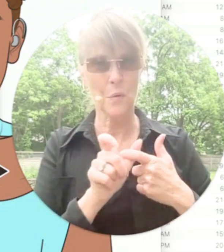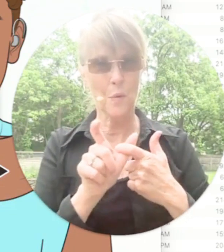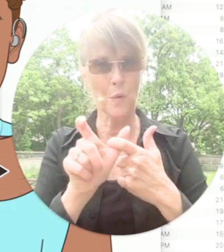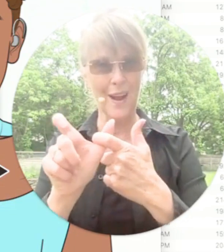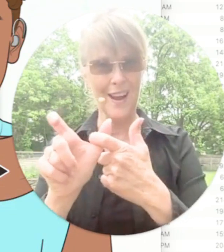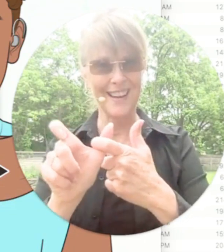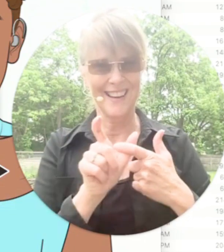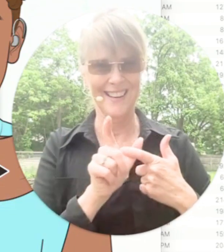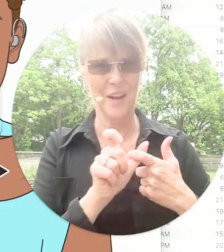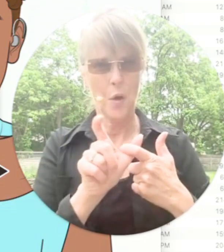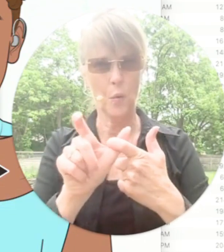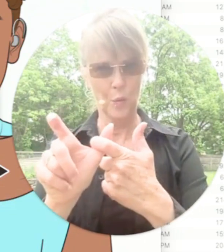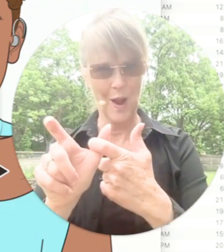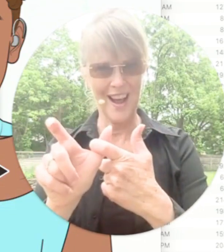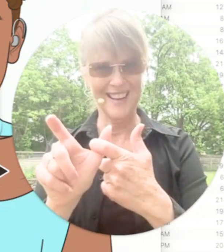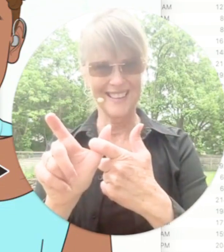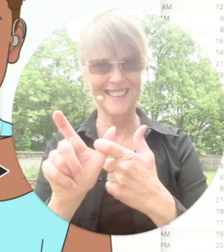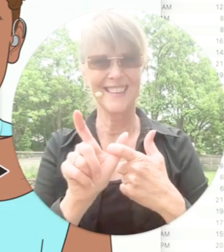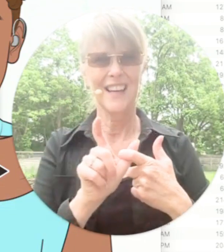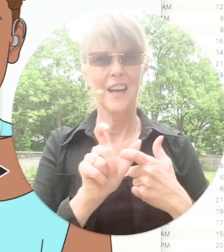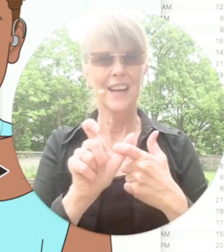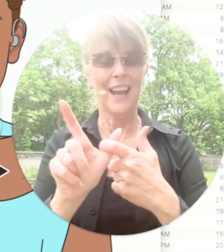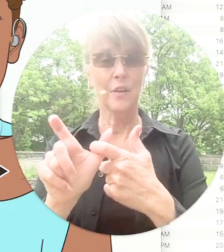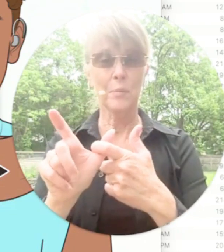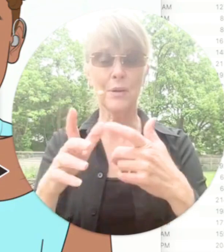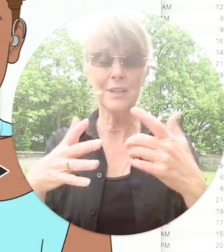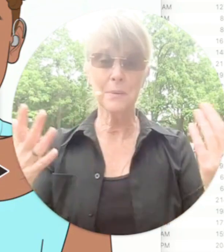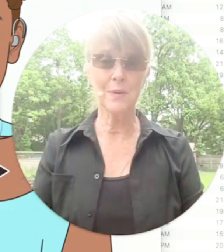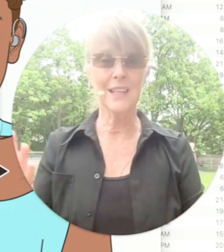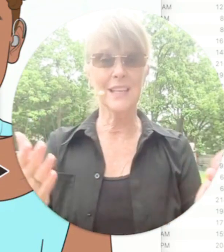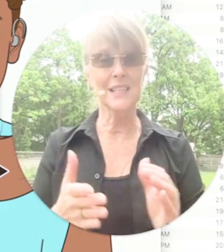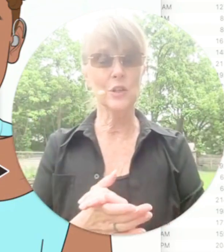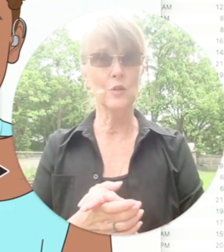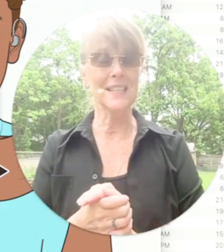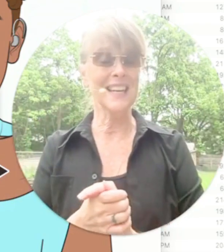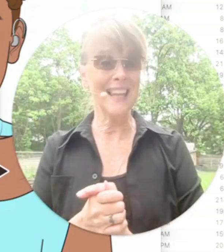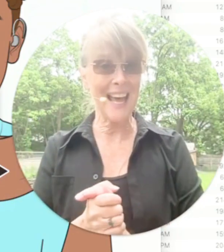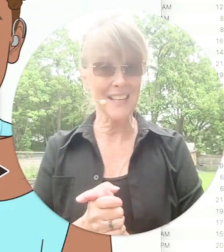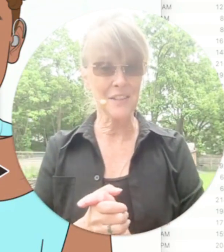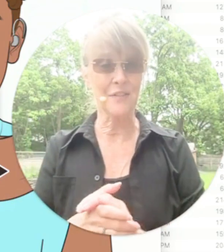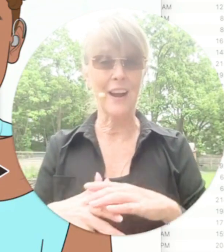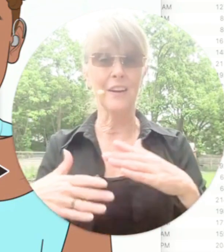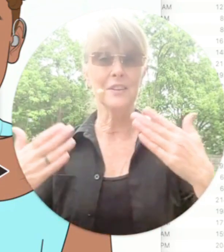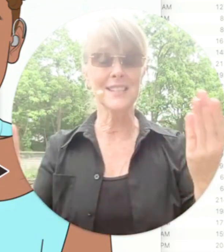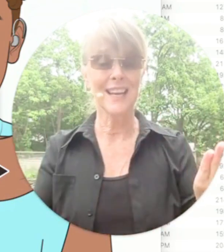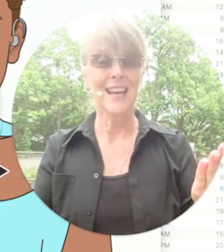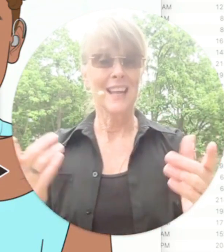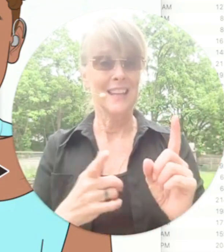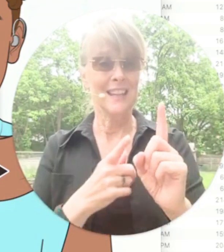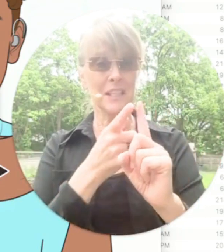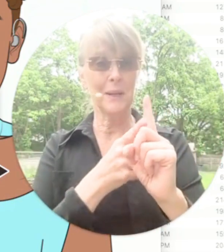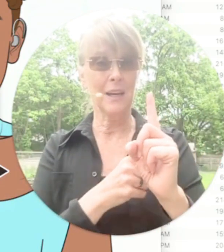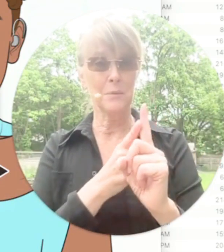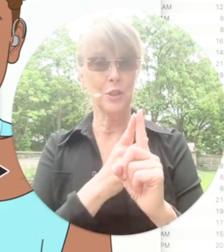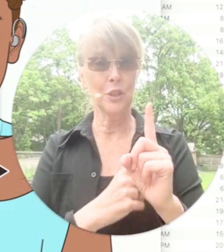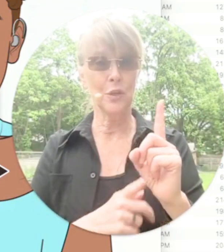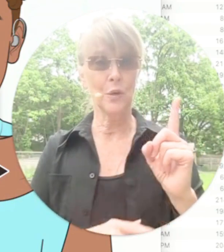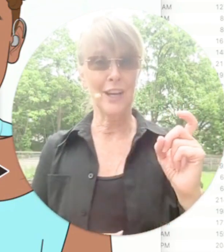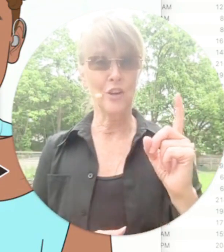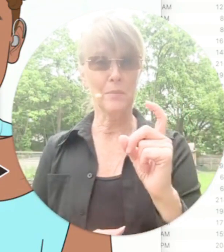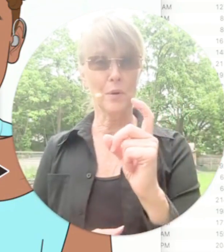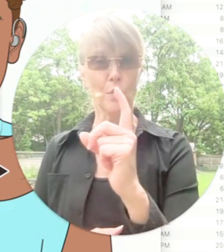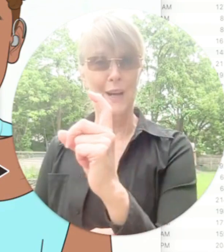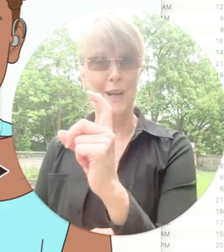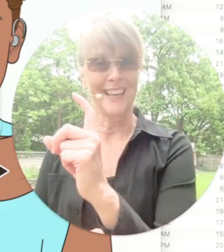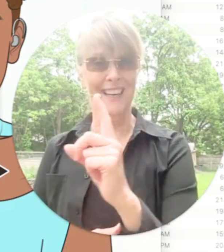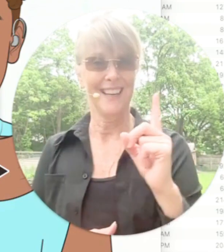moves. Run. Run. Okay, there are pro tips with this using classifiers. Then this becomes you, and